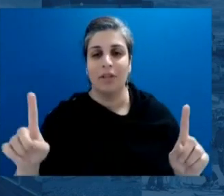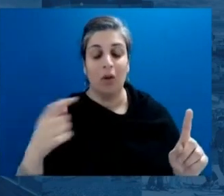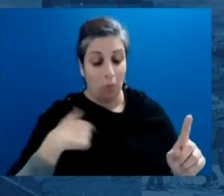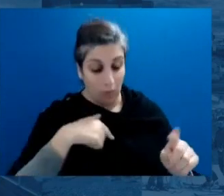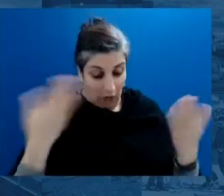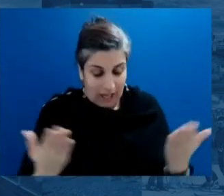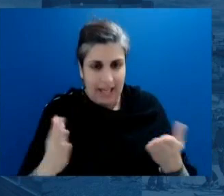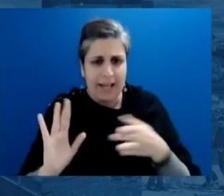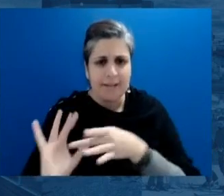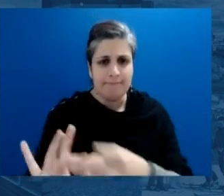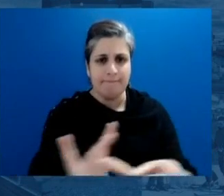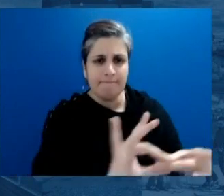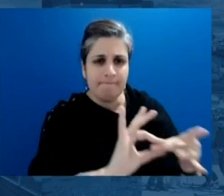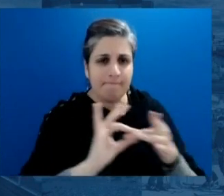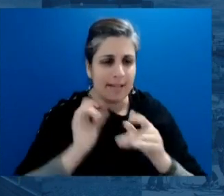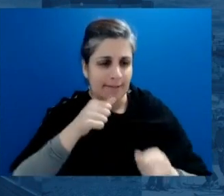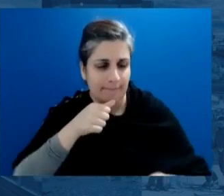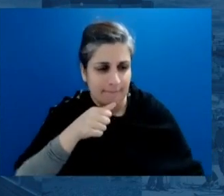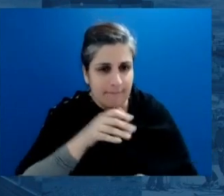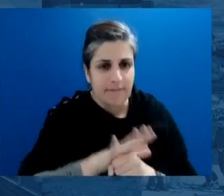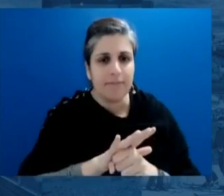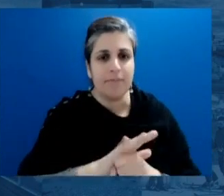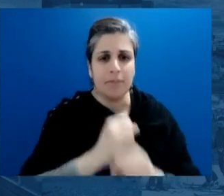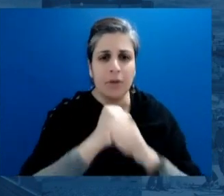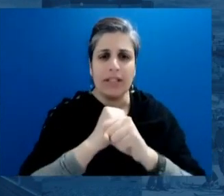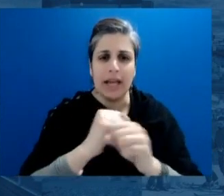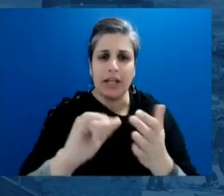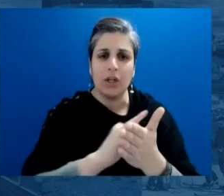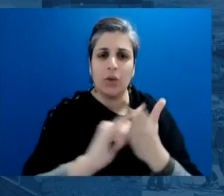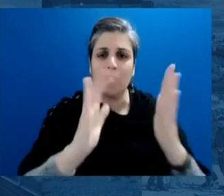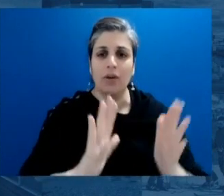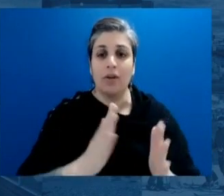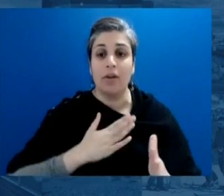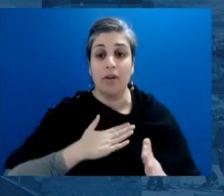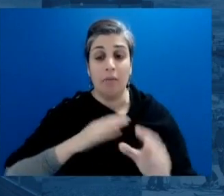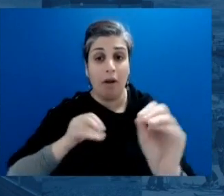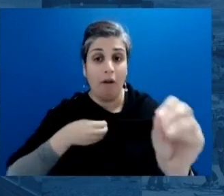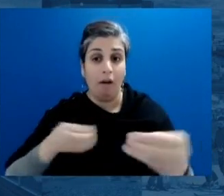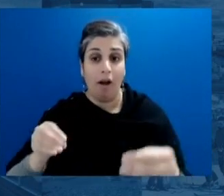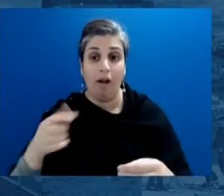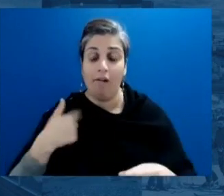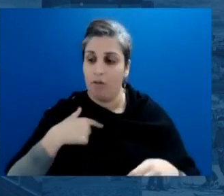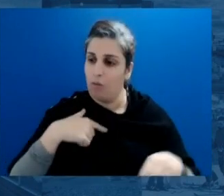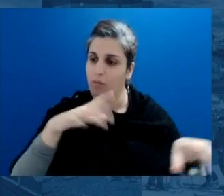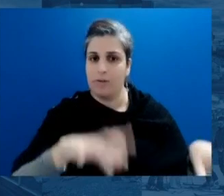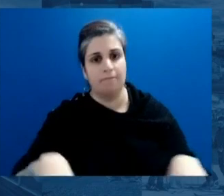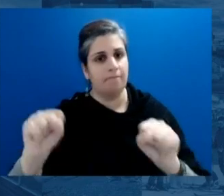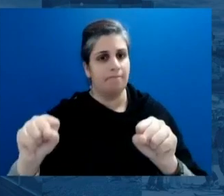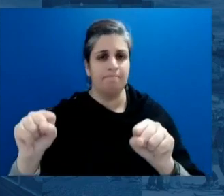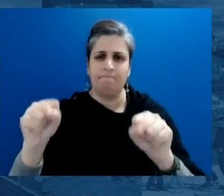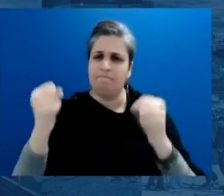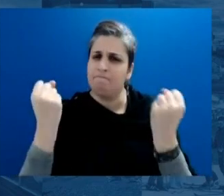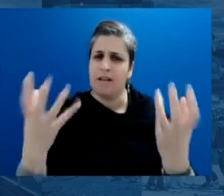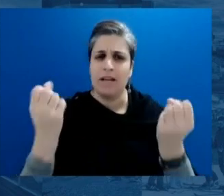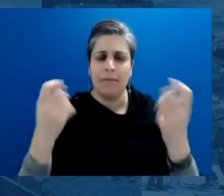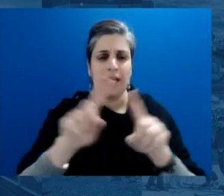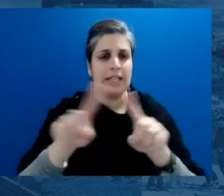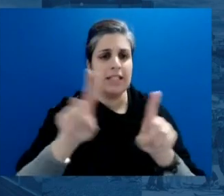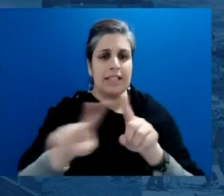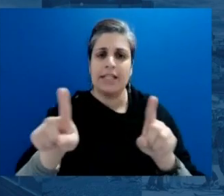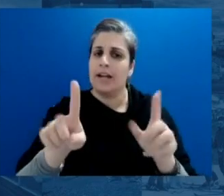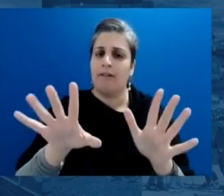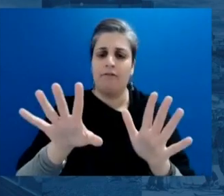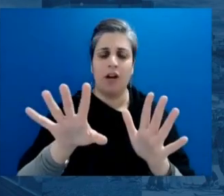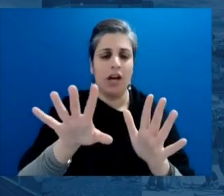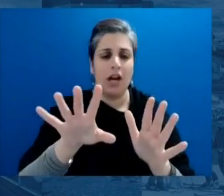to protecting New Yorkers. And my office, as all of you know, have taken on countless companies for focusing on deceiving and harming